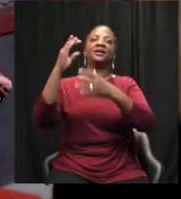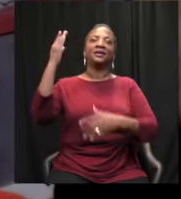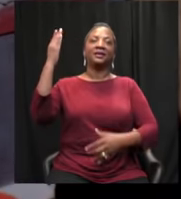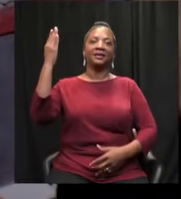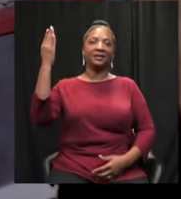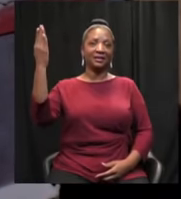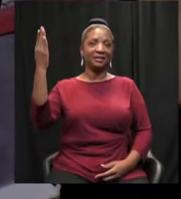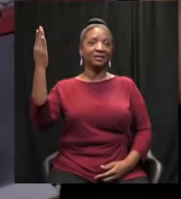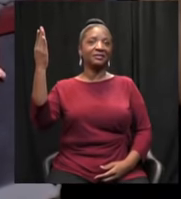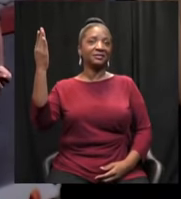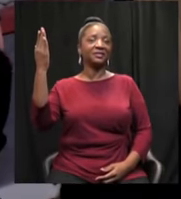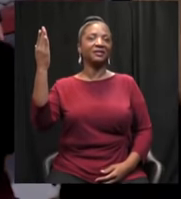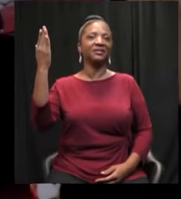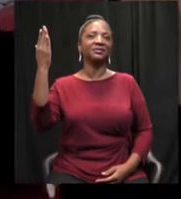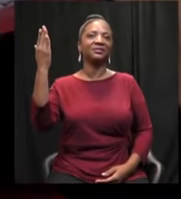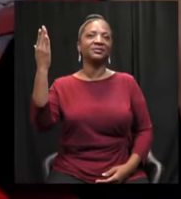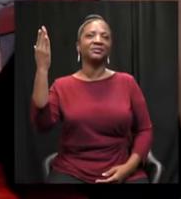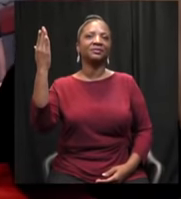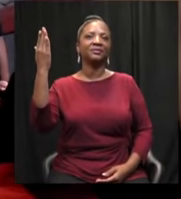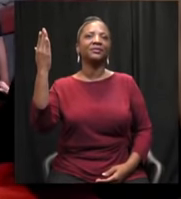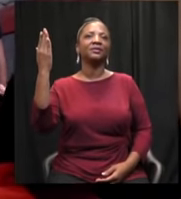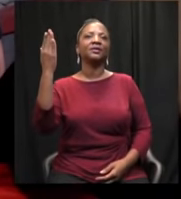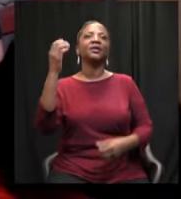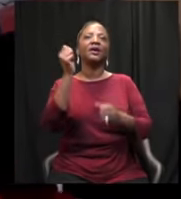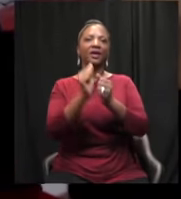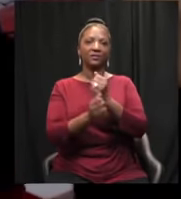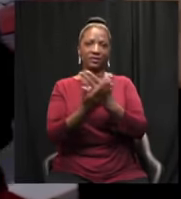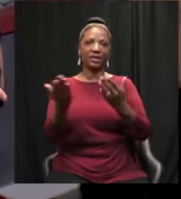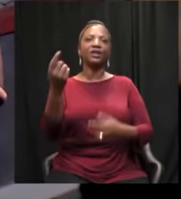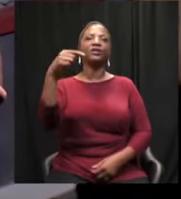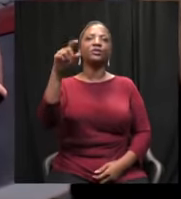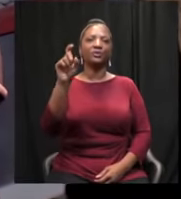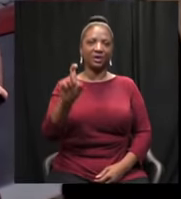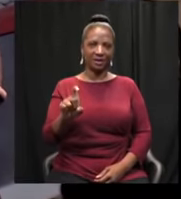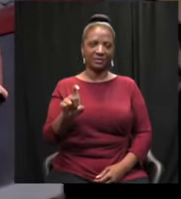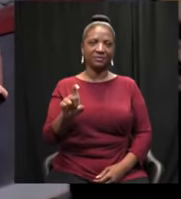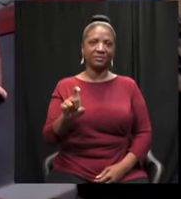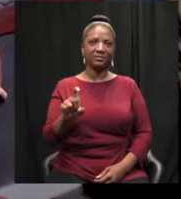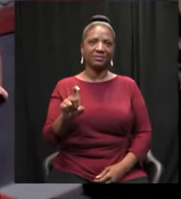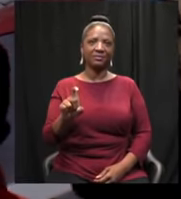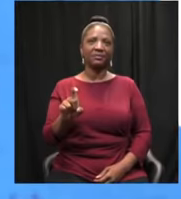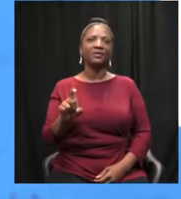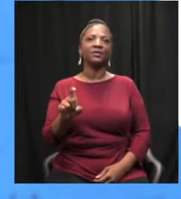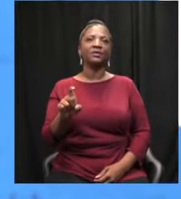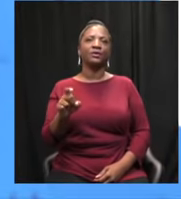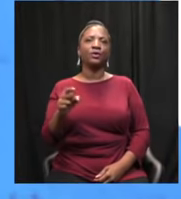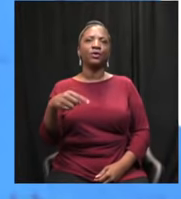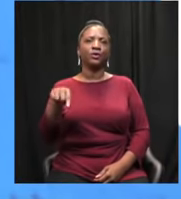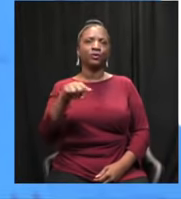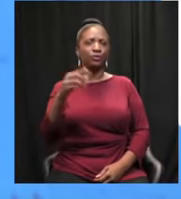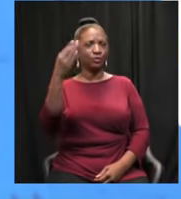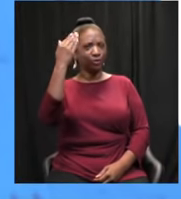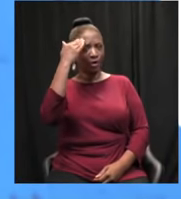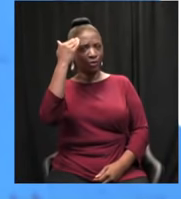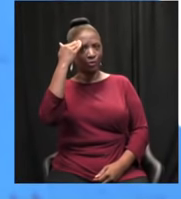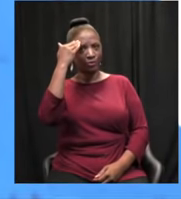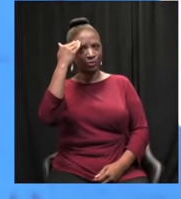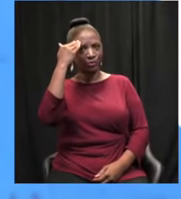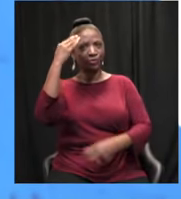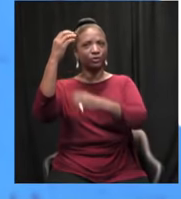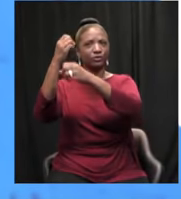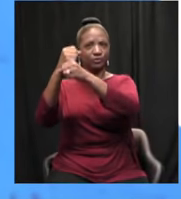is water when I'm thirsty, food when I'm hungry. Anybody know that you can trust in